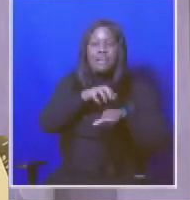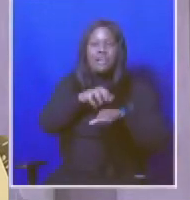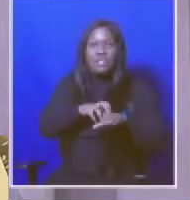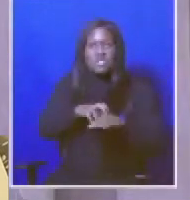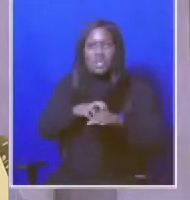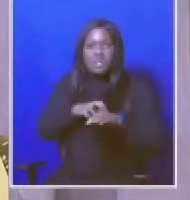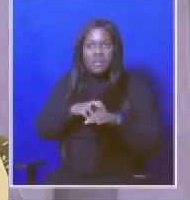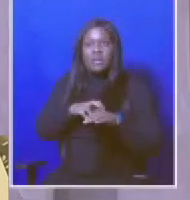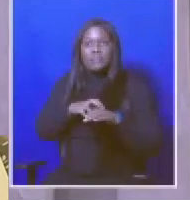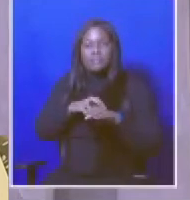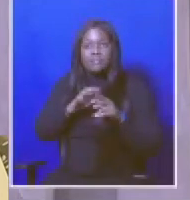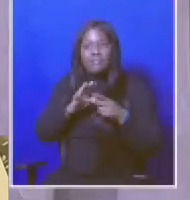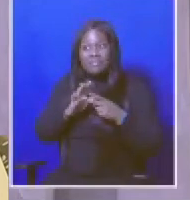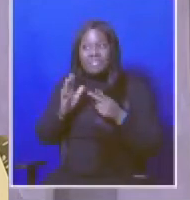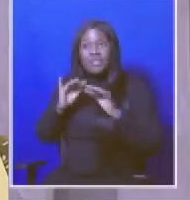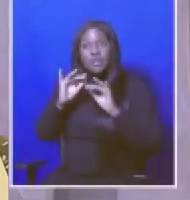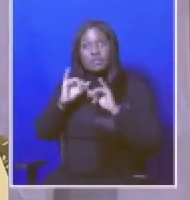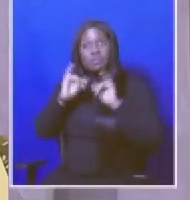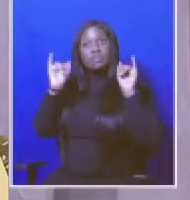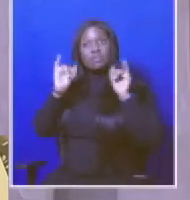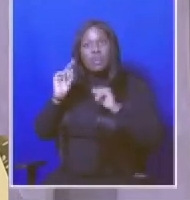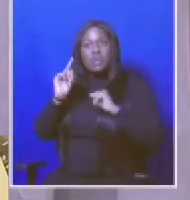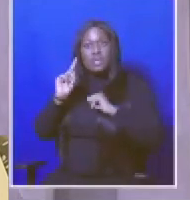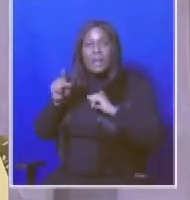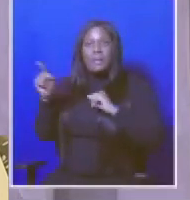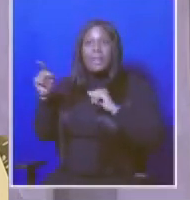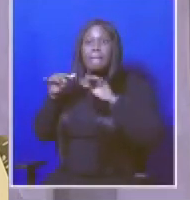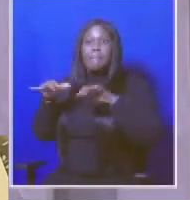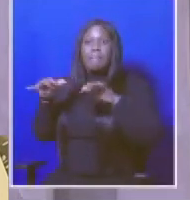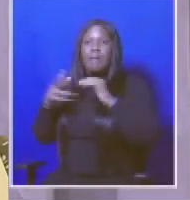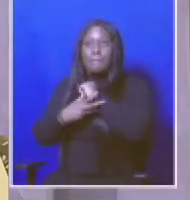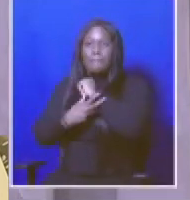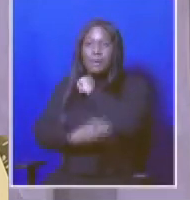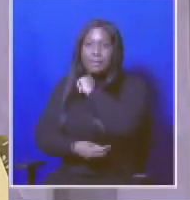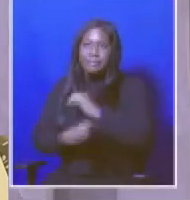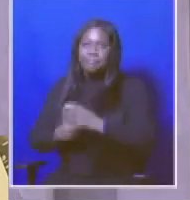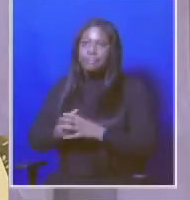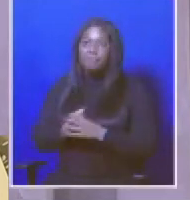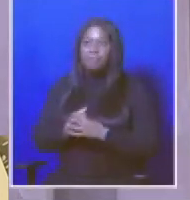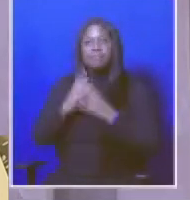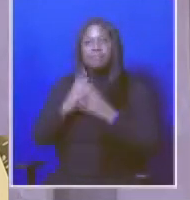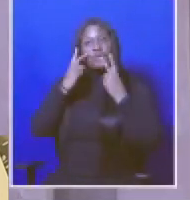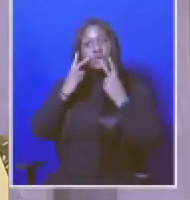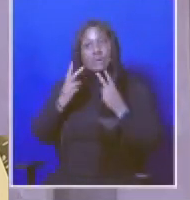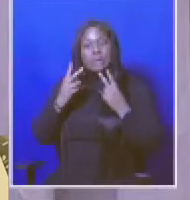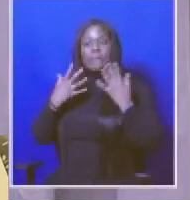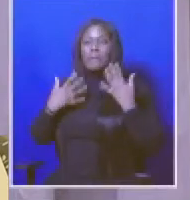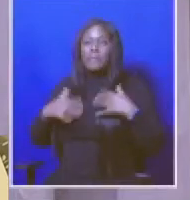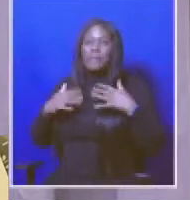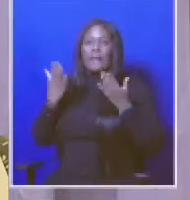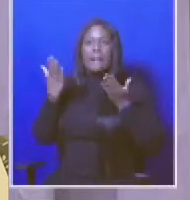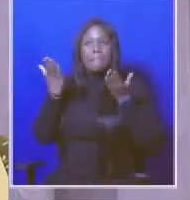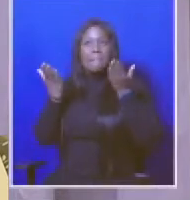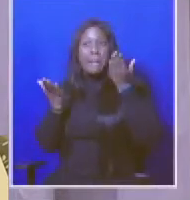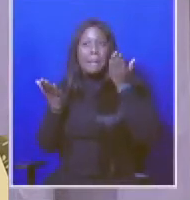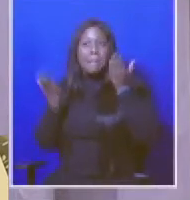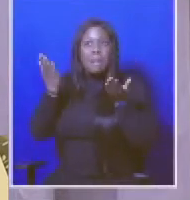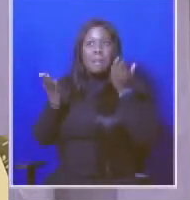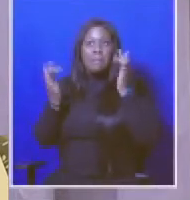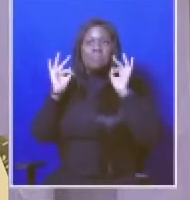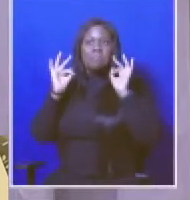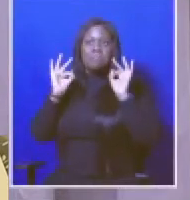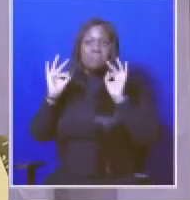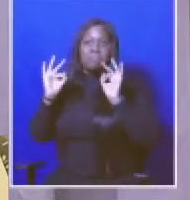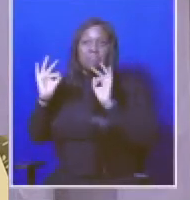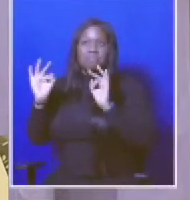from the disadvantaged communities. So we are finding a very good balance in doing that.